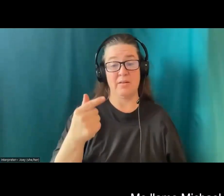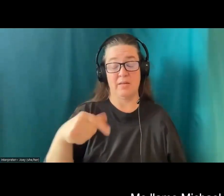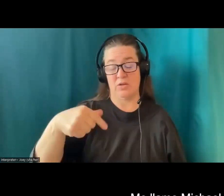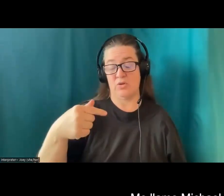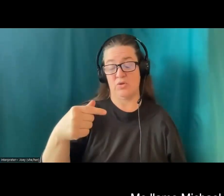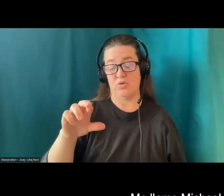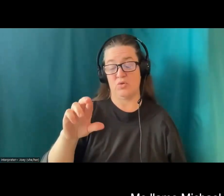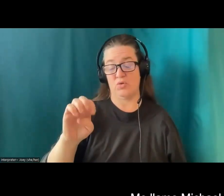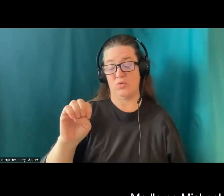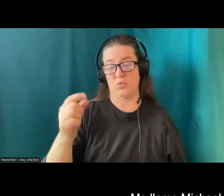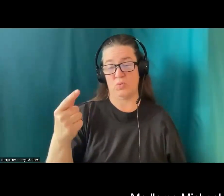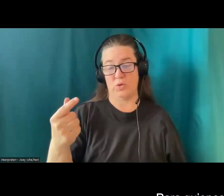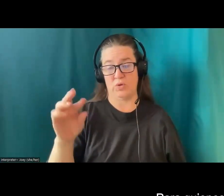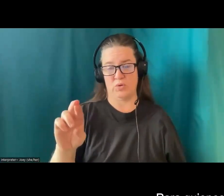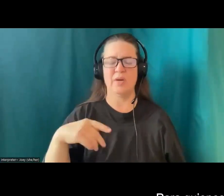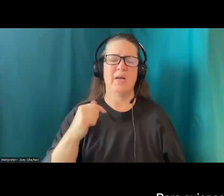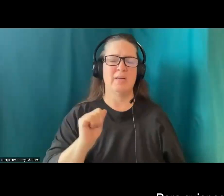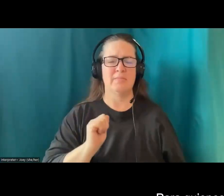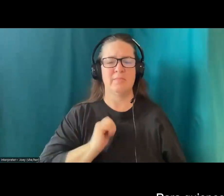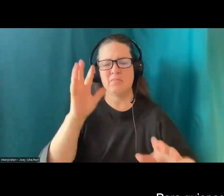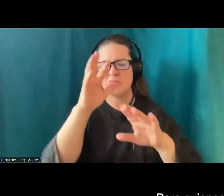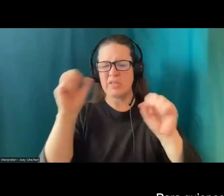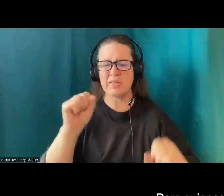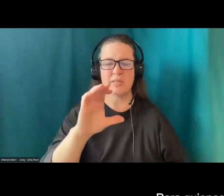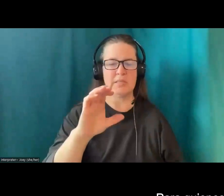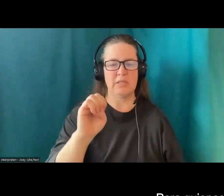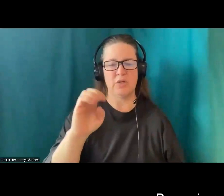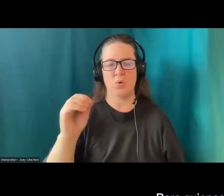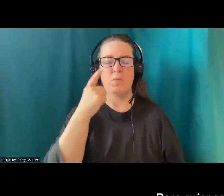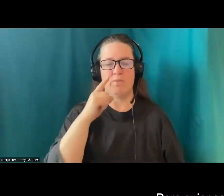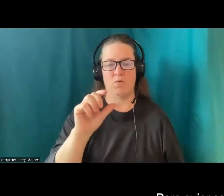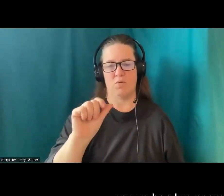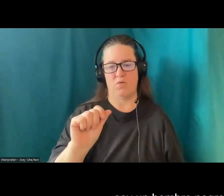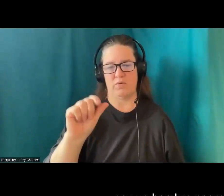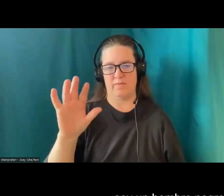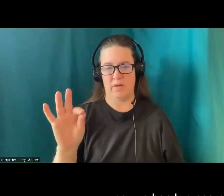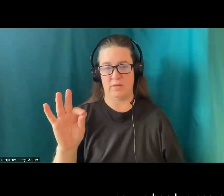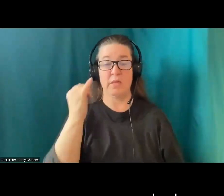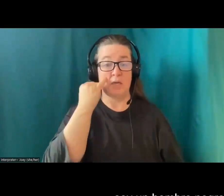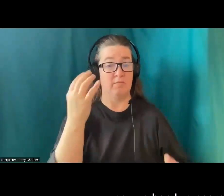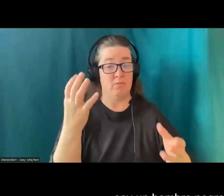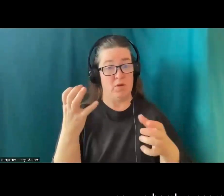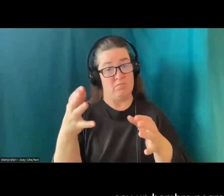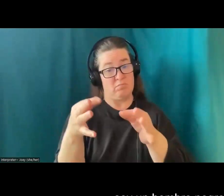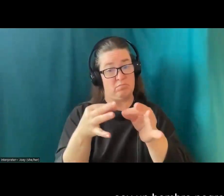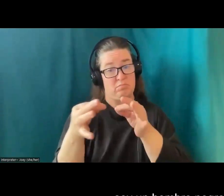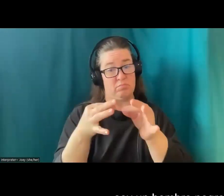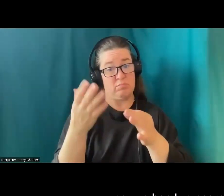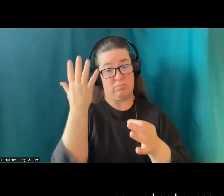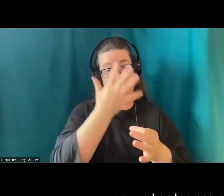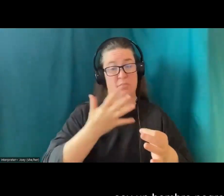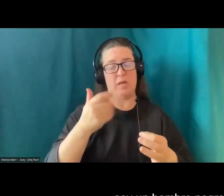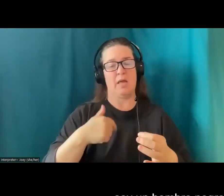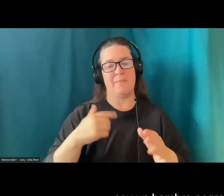and CEO of Arts Fund. For those of you whose experience would benefit from a visual description, I am a light-skinned Black male with no